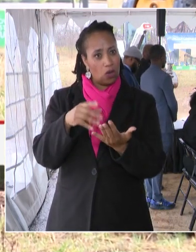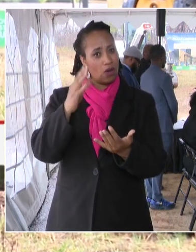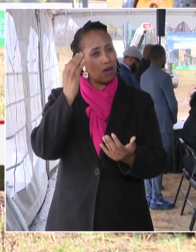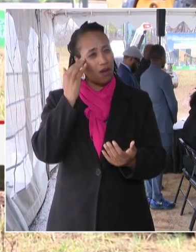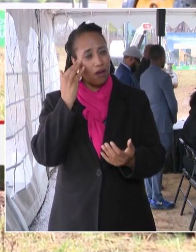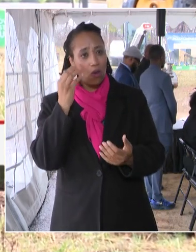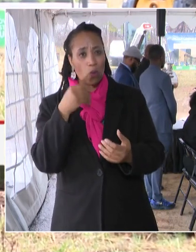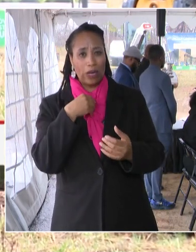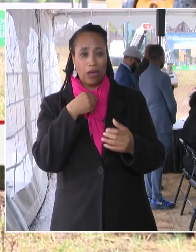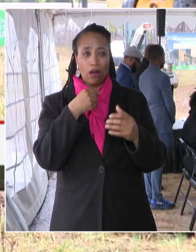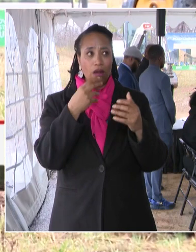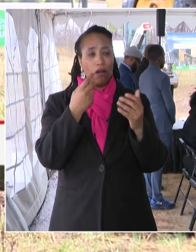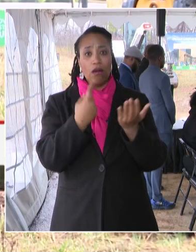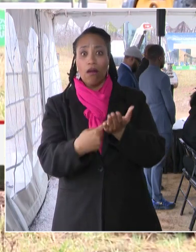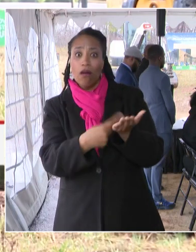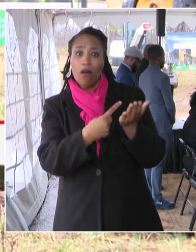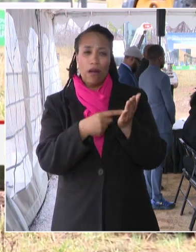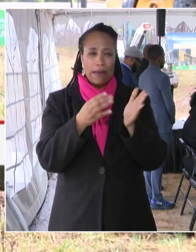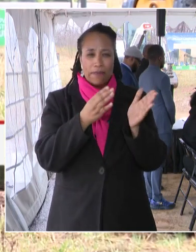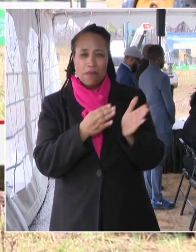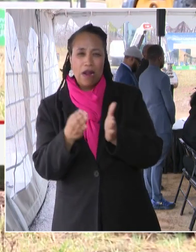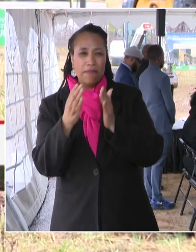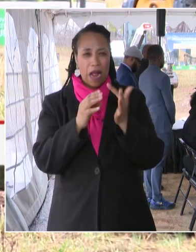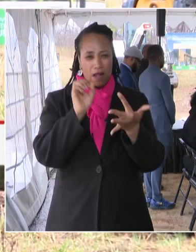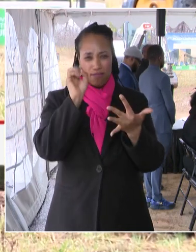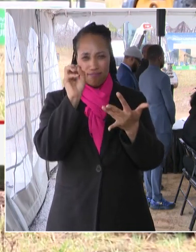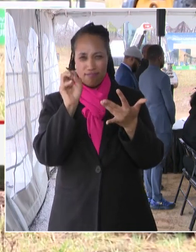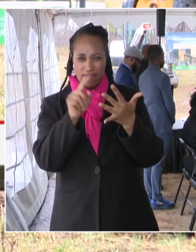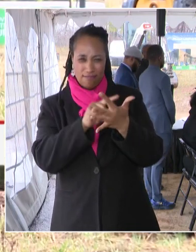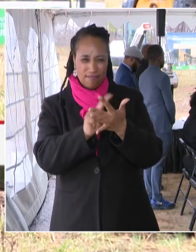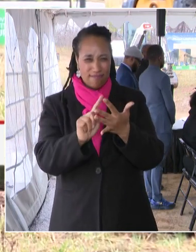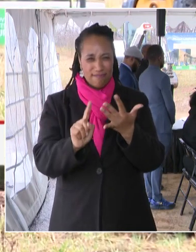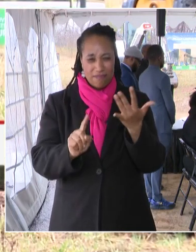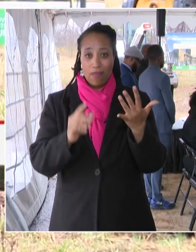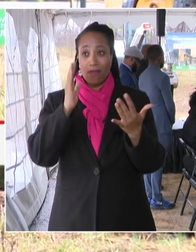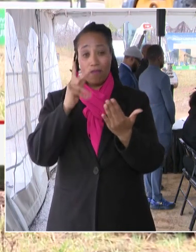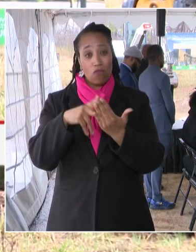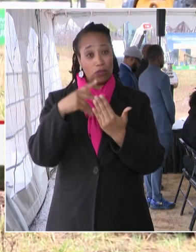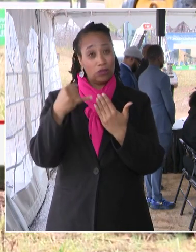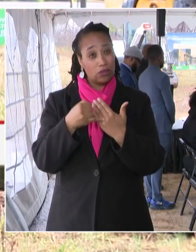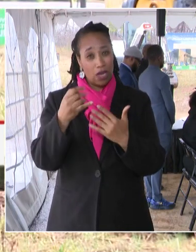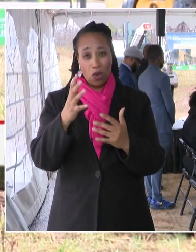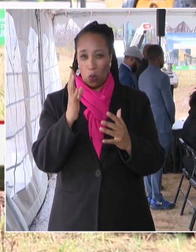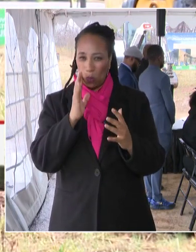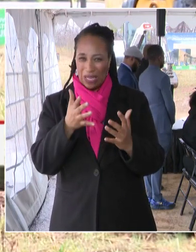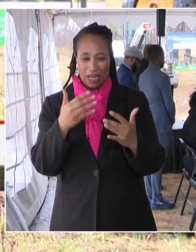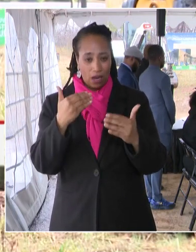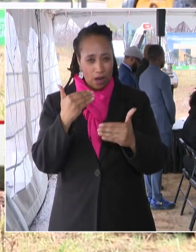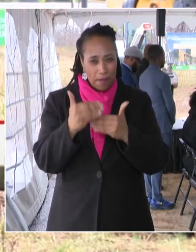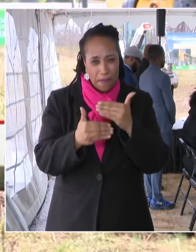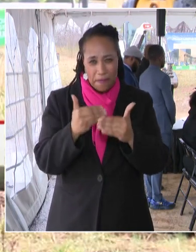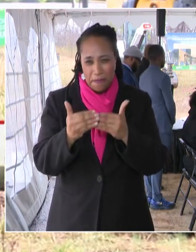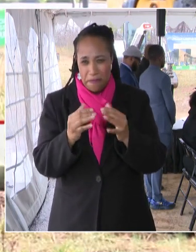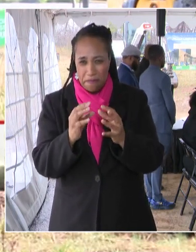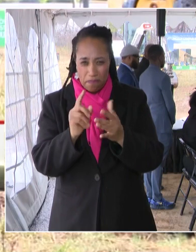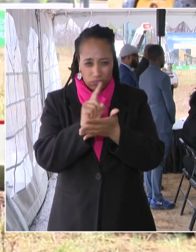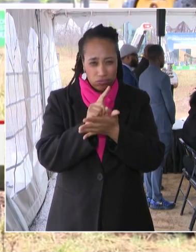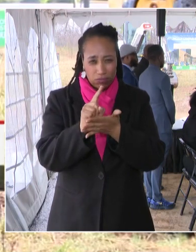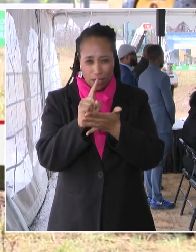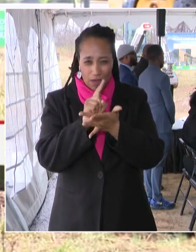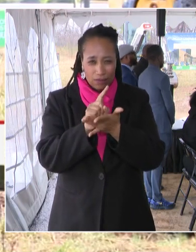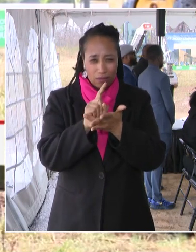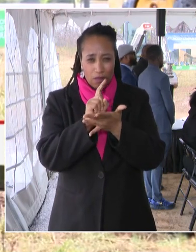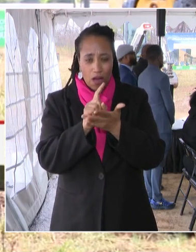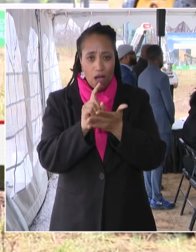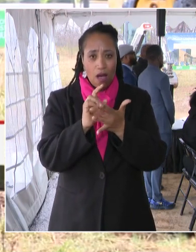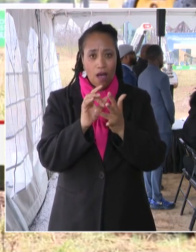excited. We're going to see this project really move forward in the coming days and weeks. And in fact, we'll be here in February or March